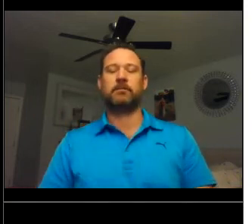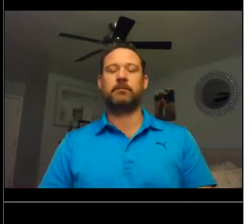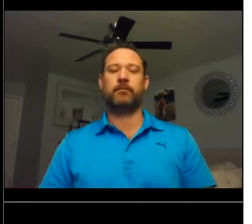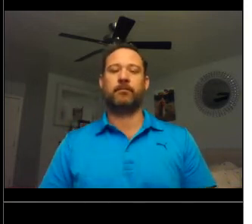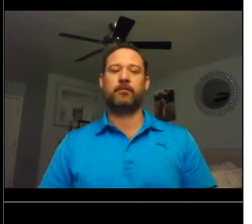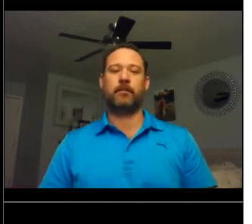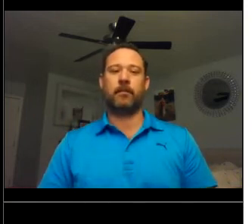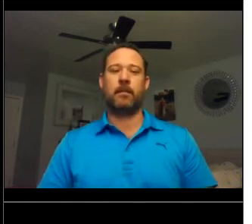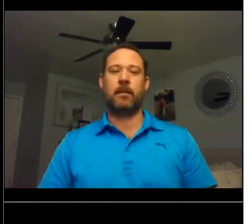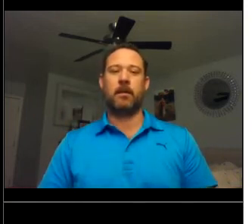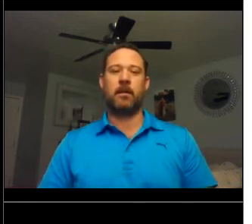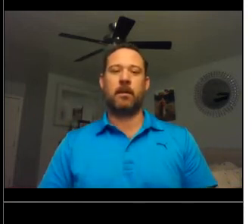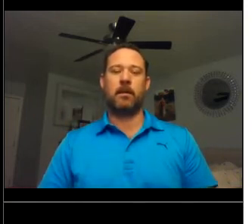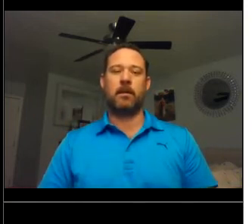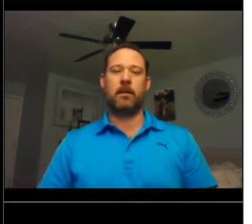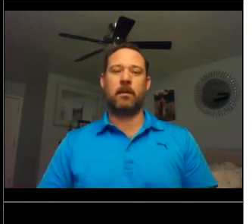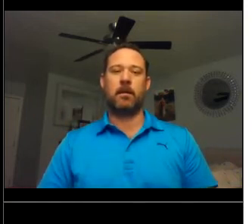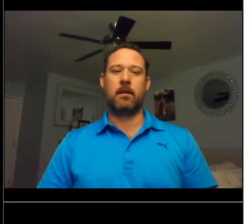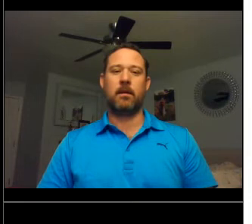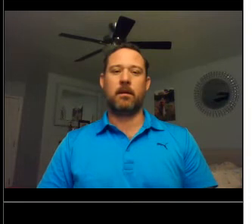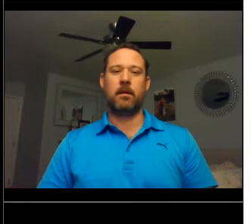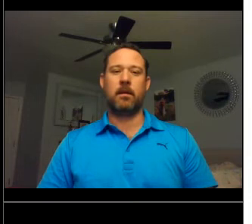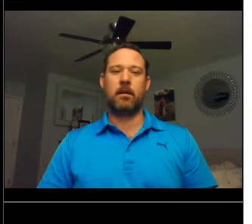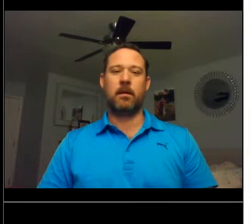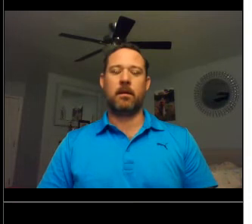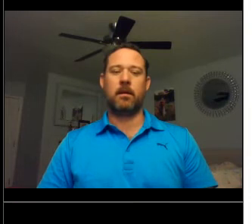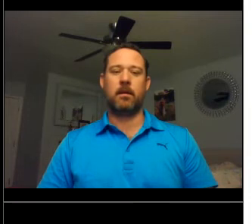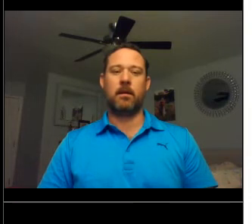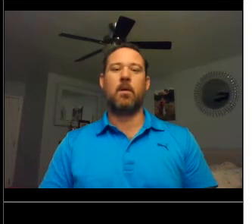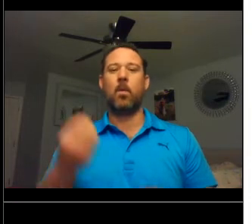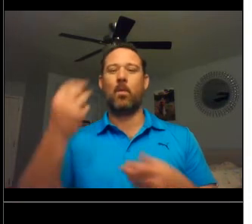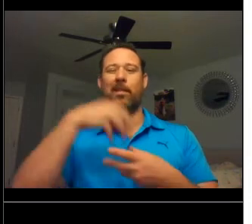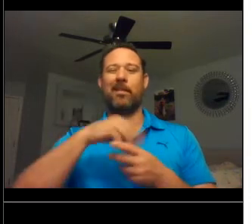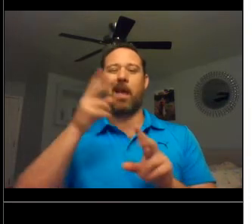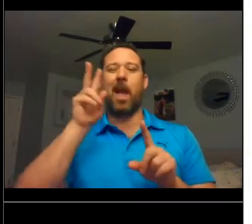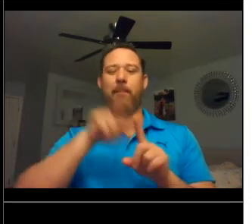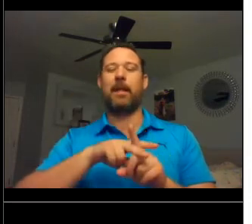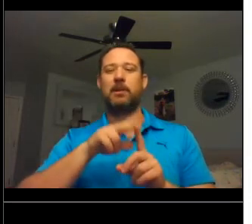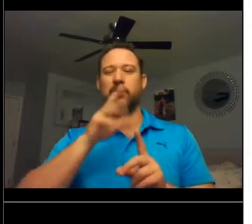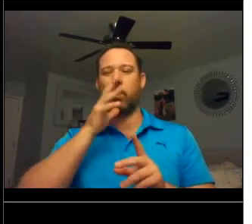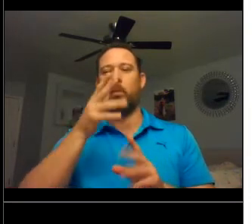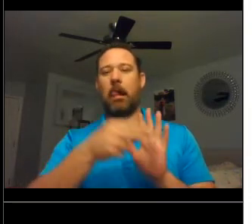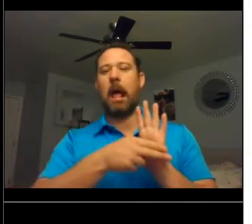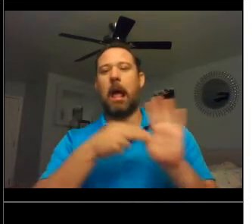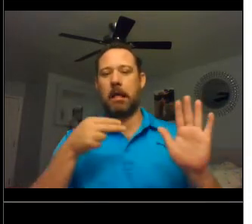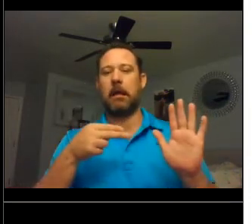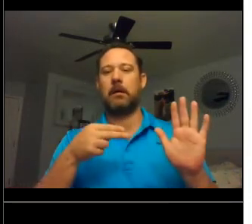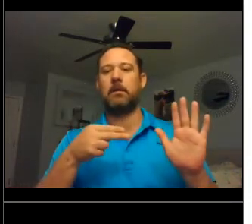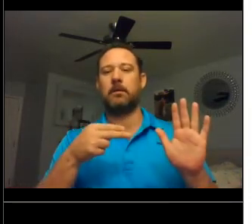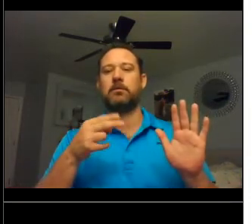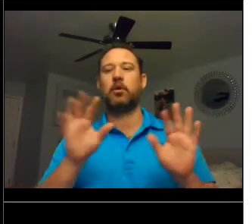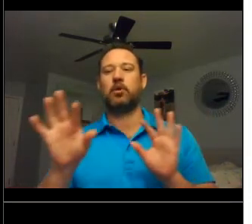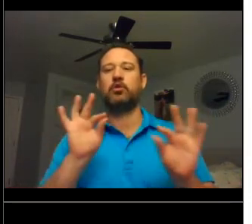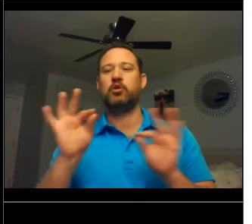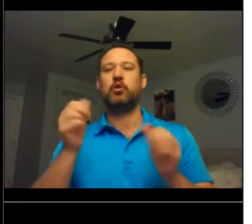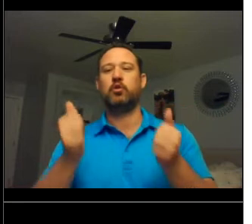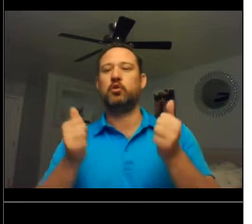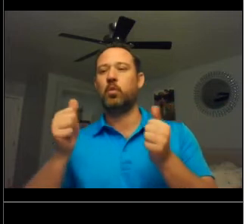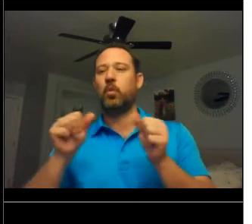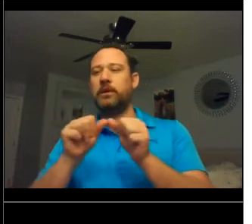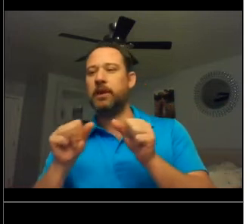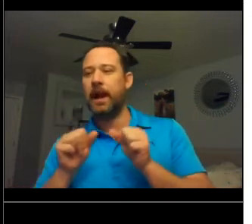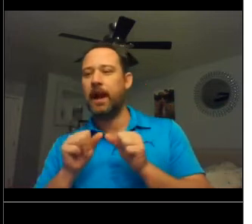And within the application, it'll highlight those areas. And so you'll choose which area